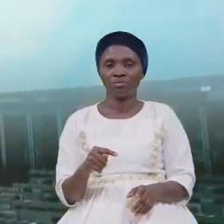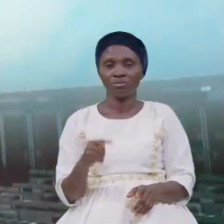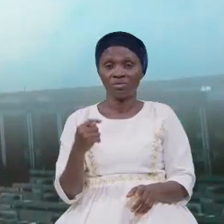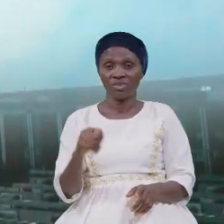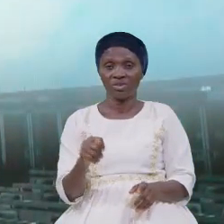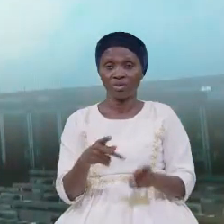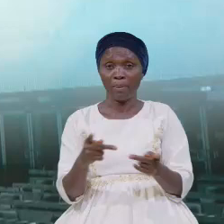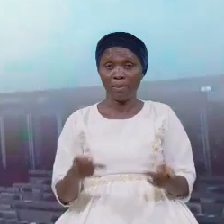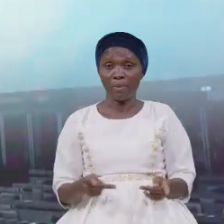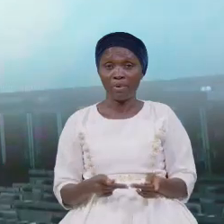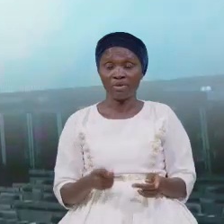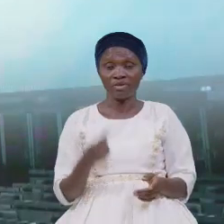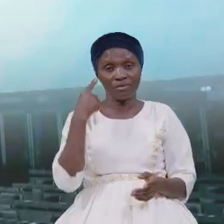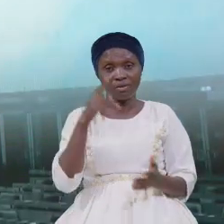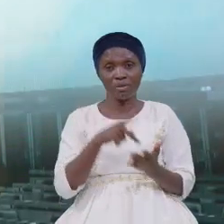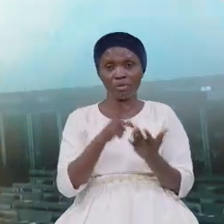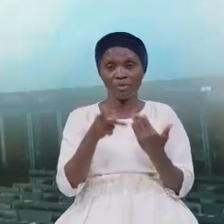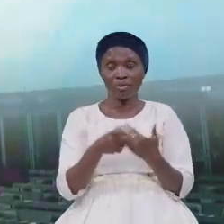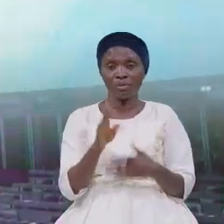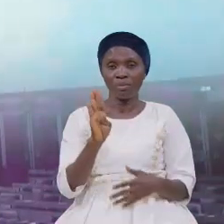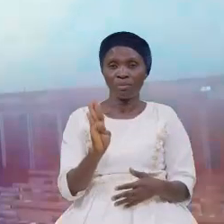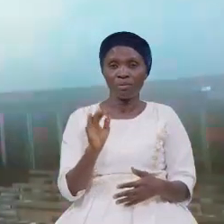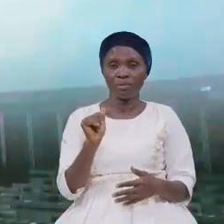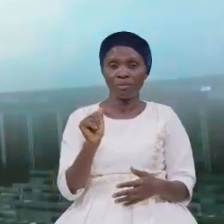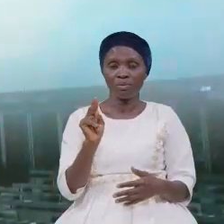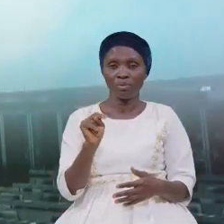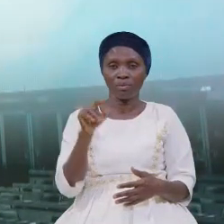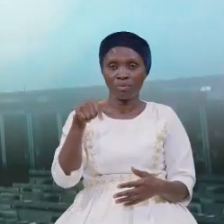And as you come, the Lord will bless you.